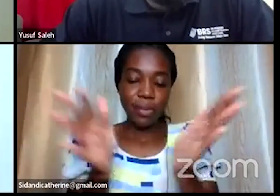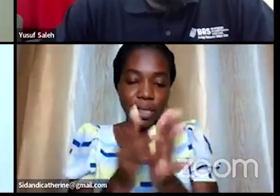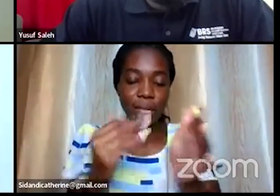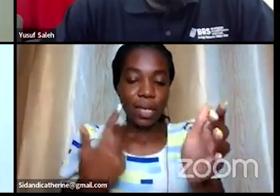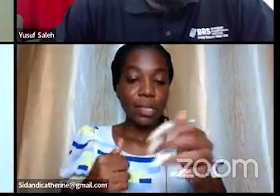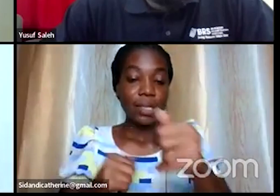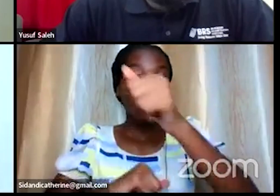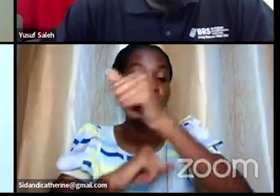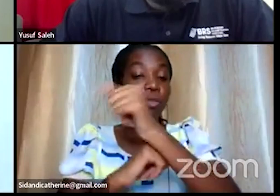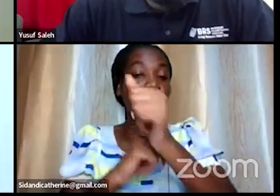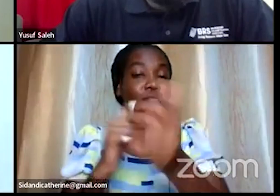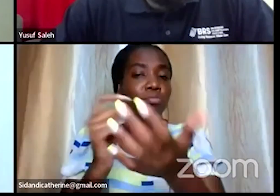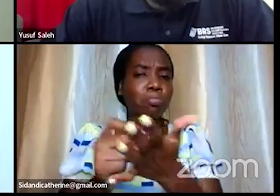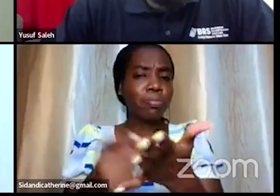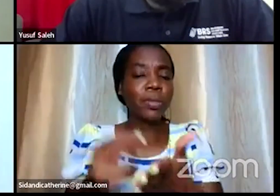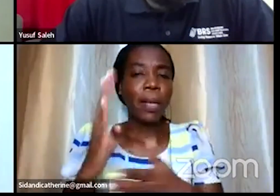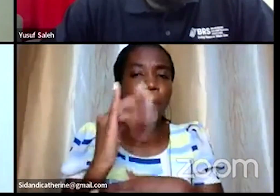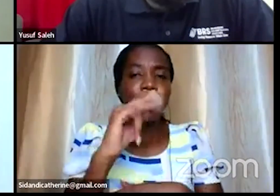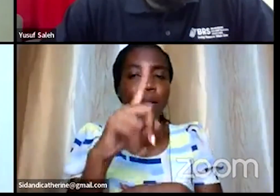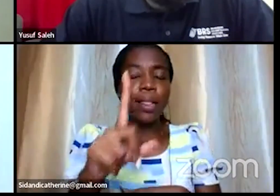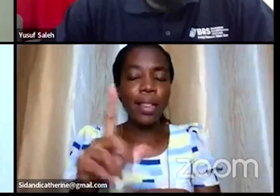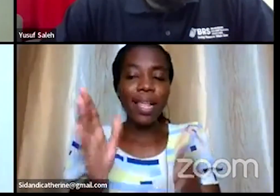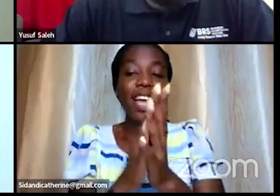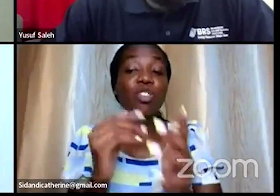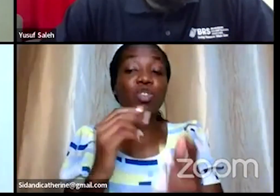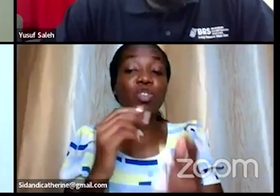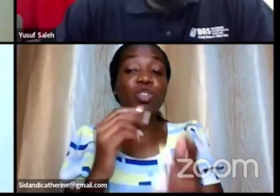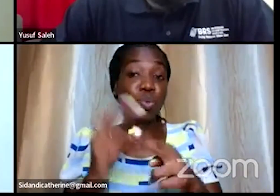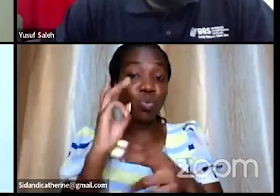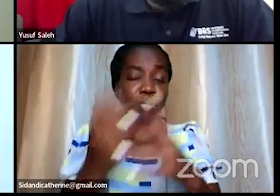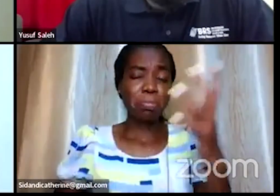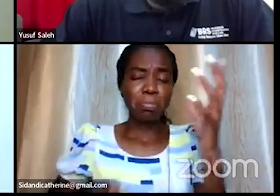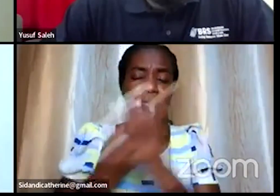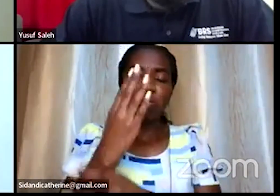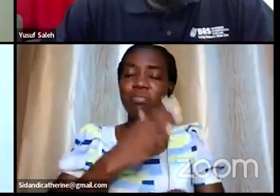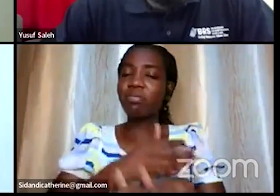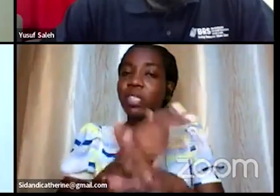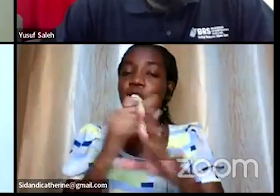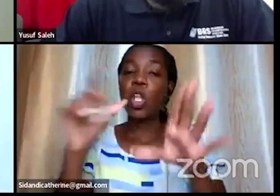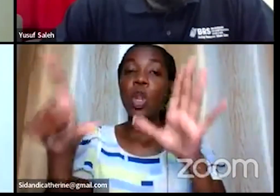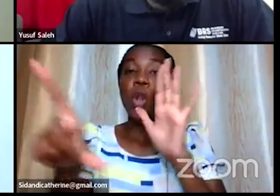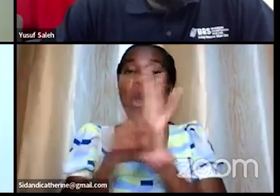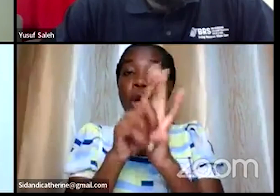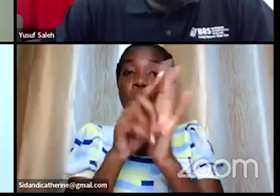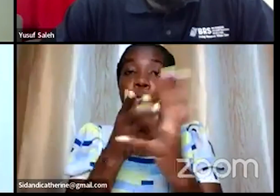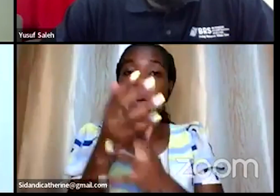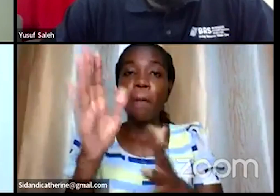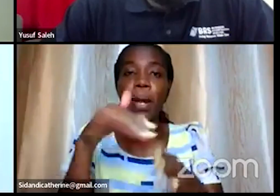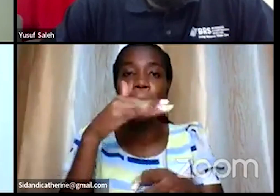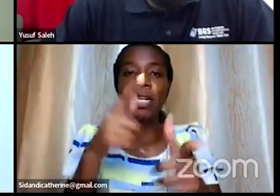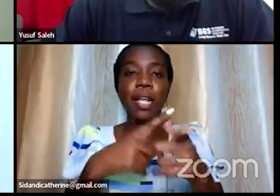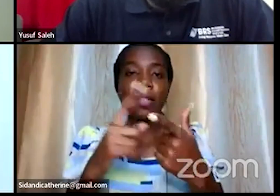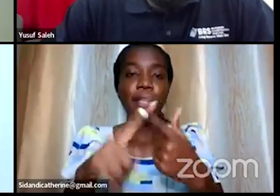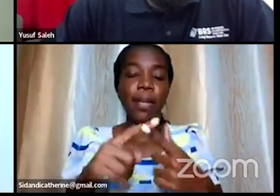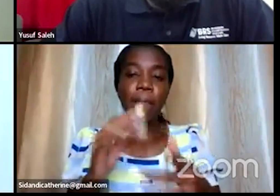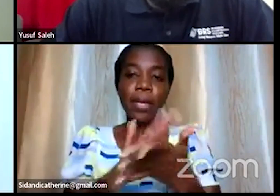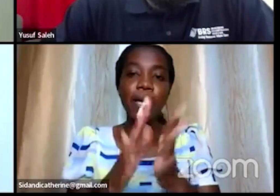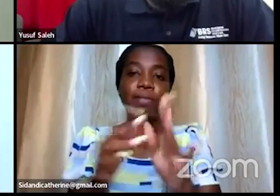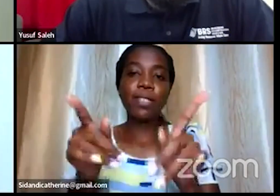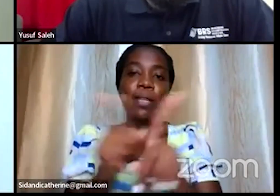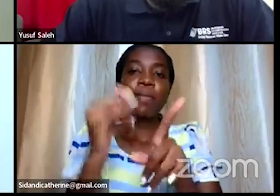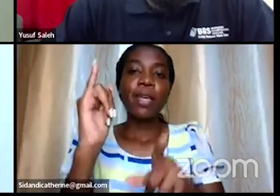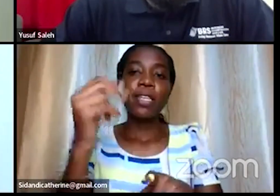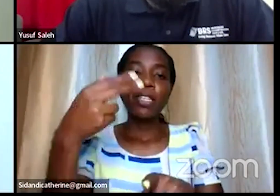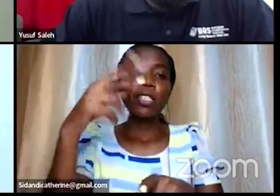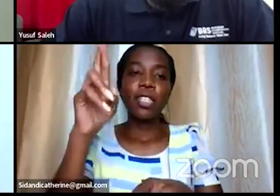bill, the HR bill. We hope that it will eventually become passed into a law by Parliament, and then it becomes just like IHRM Kenya as